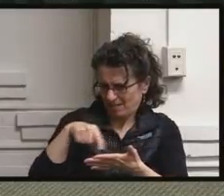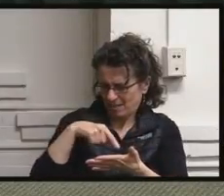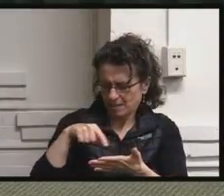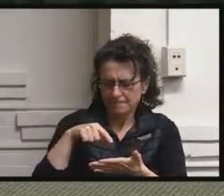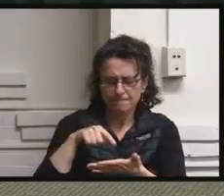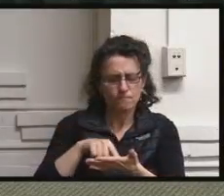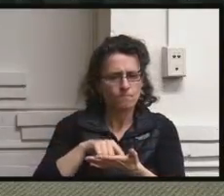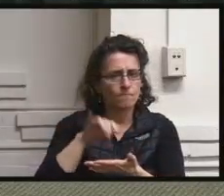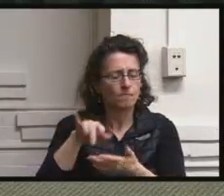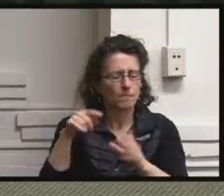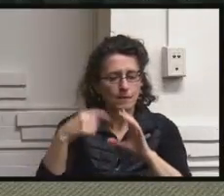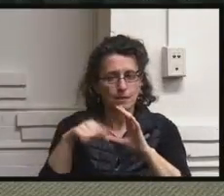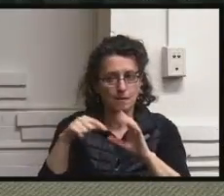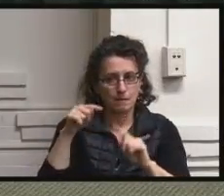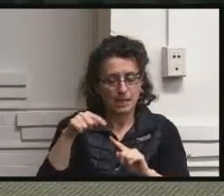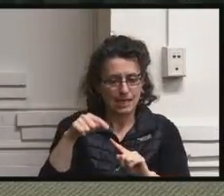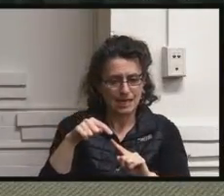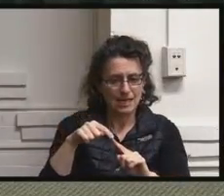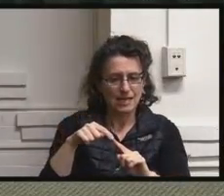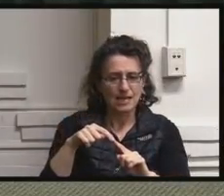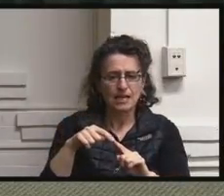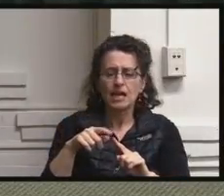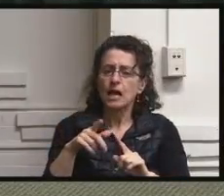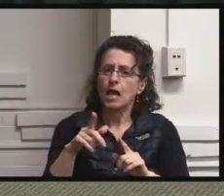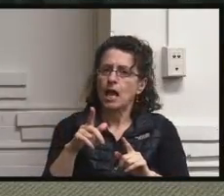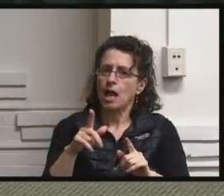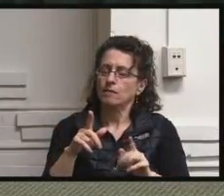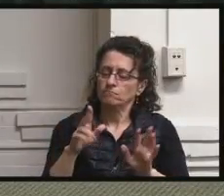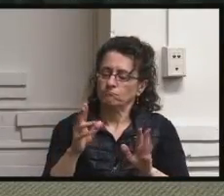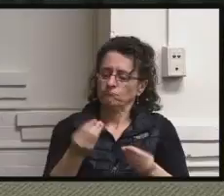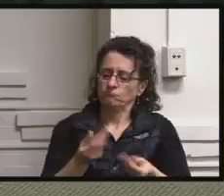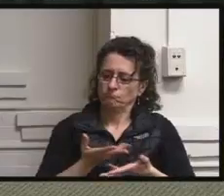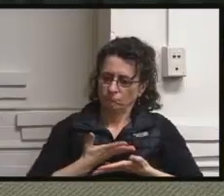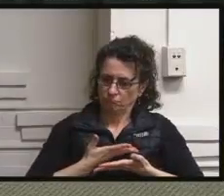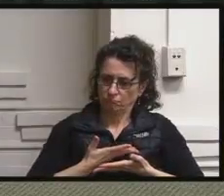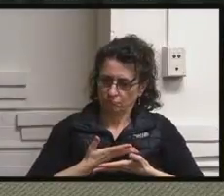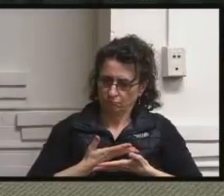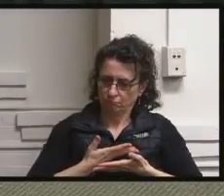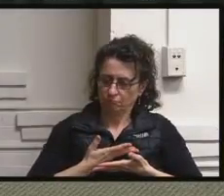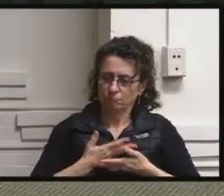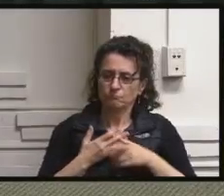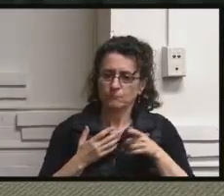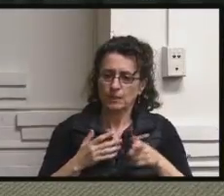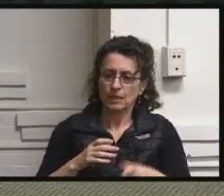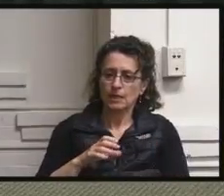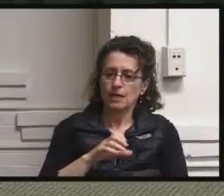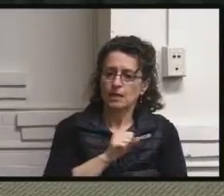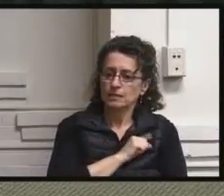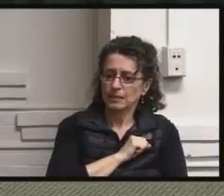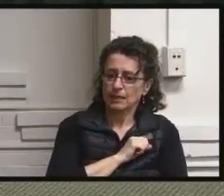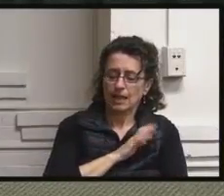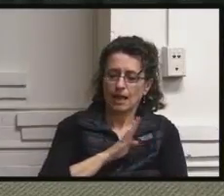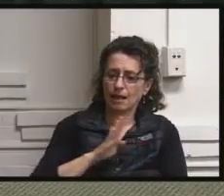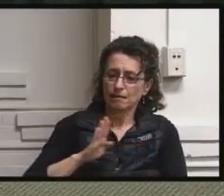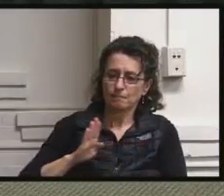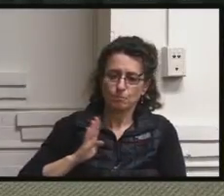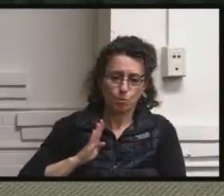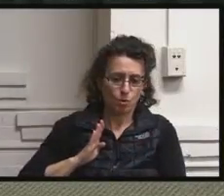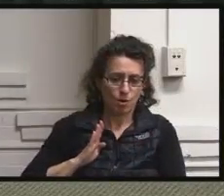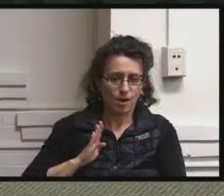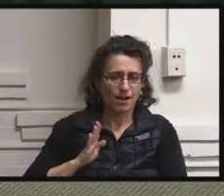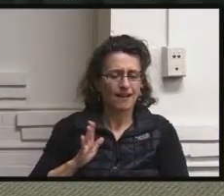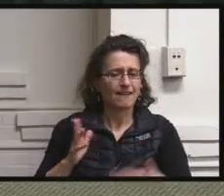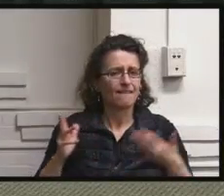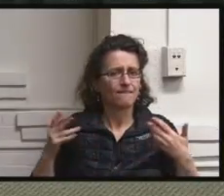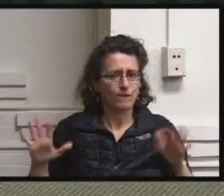just a reminder that it was, first of all, a vote of confidence that the town and the select board has done its due diligence, and at some